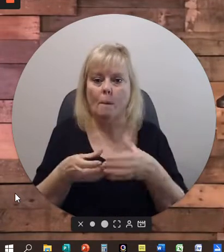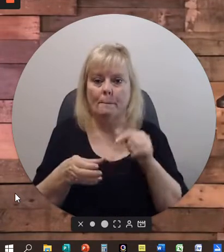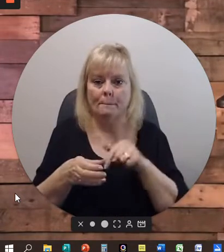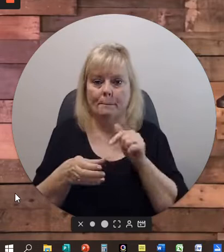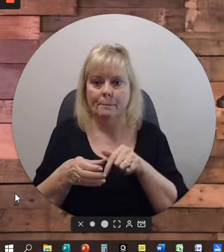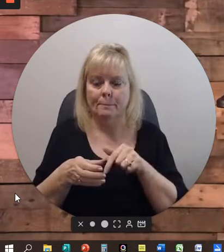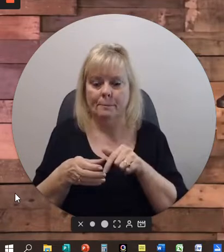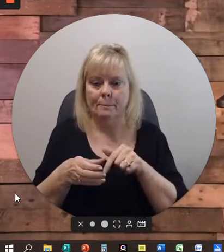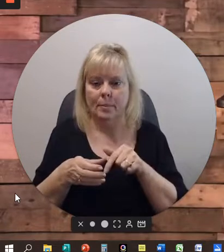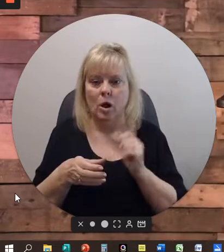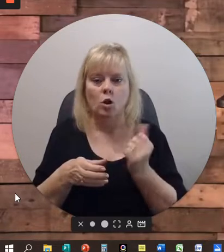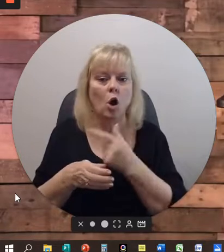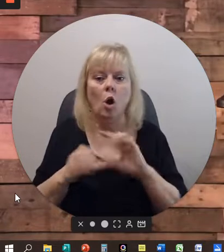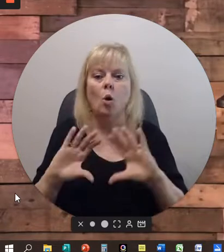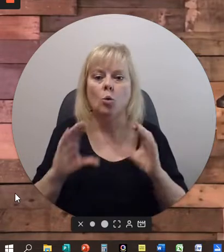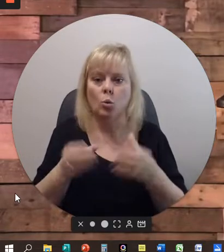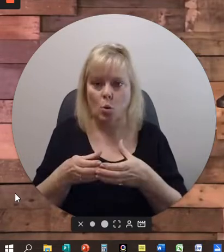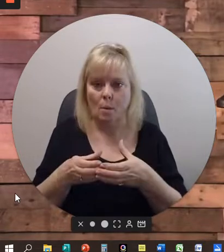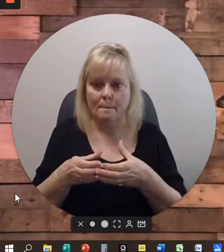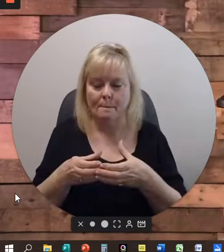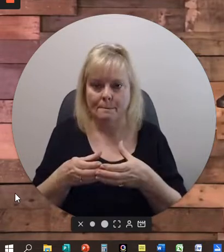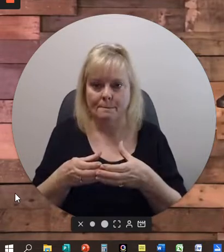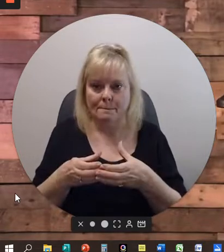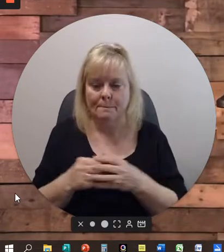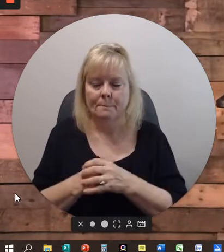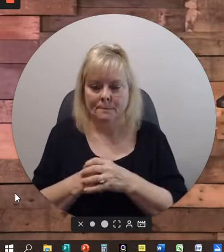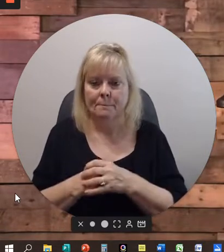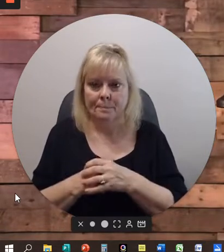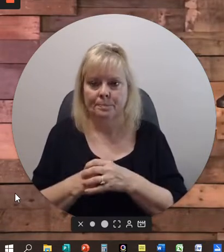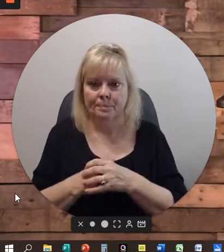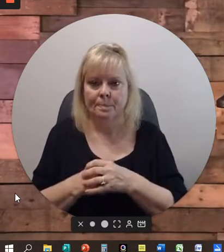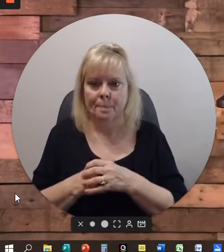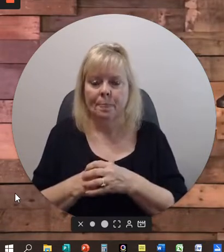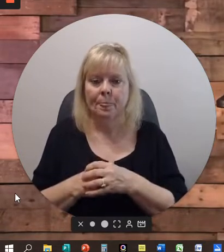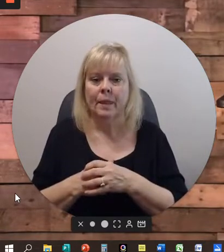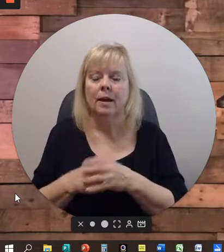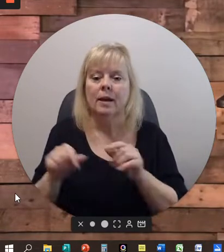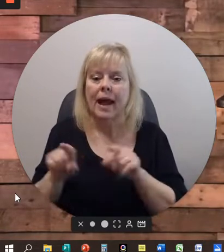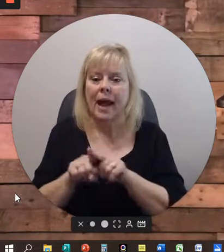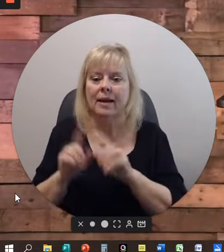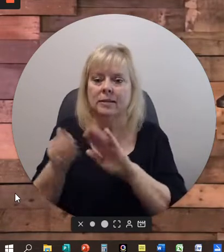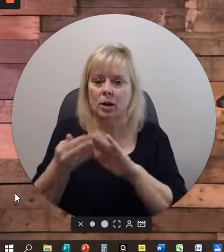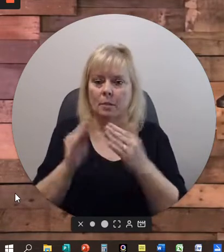life of the individuals that are gathered together as a community of disciples.